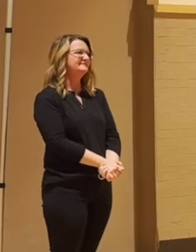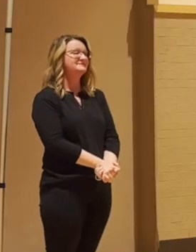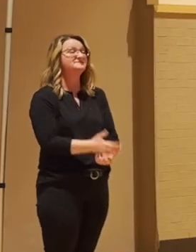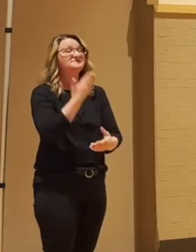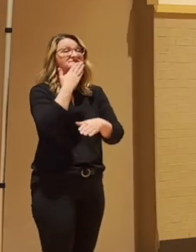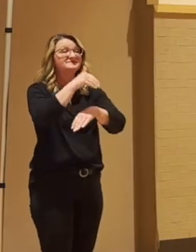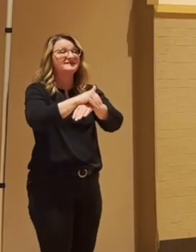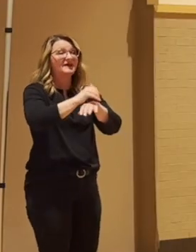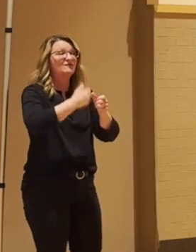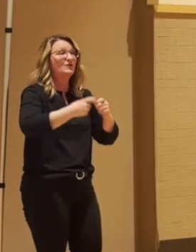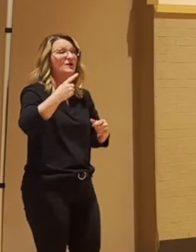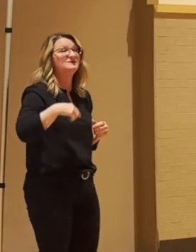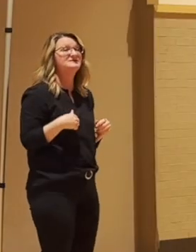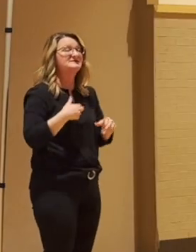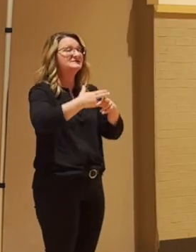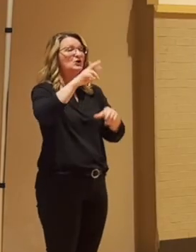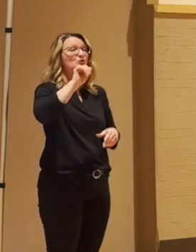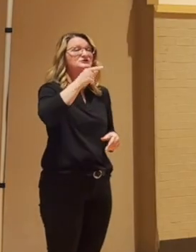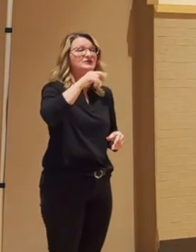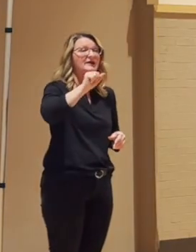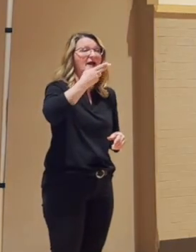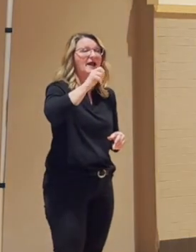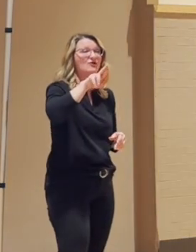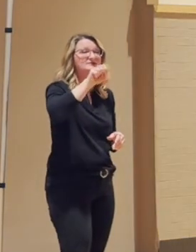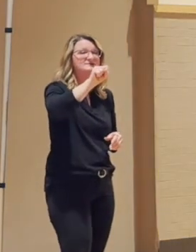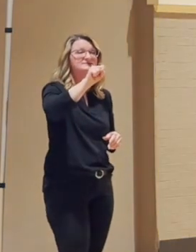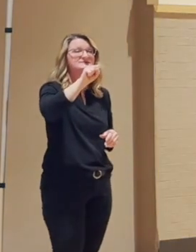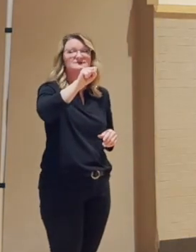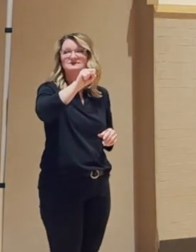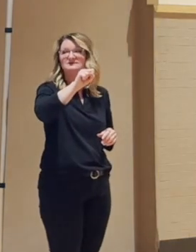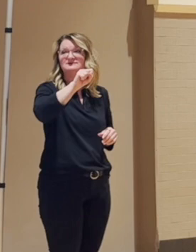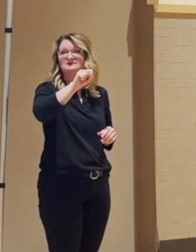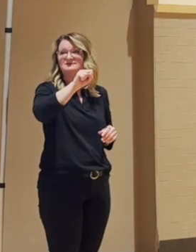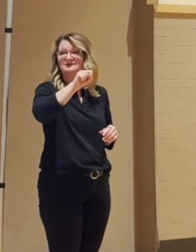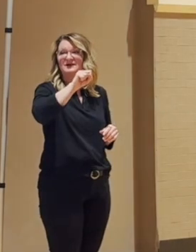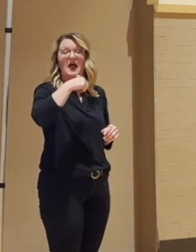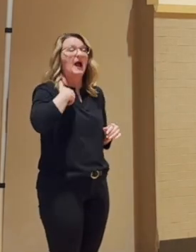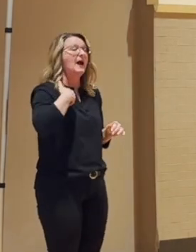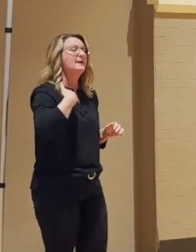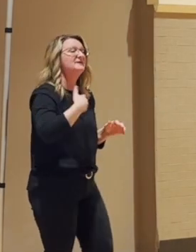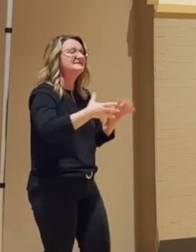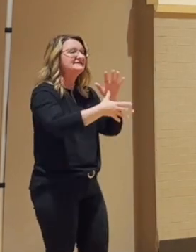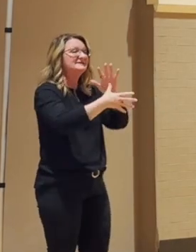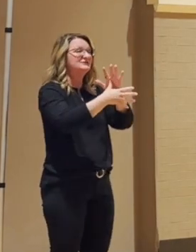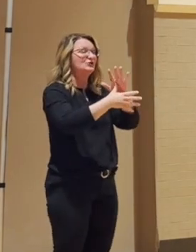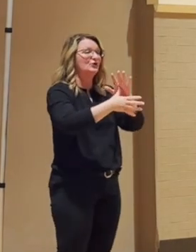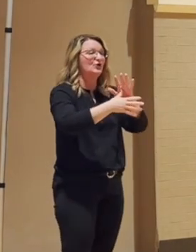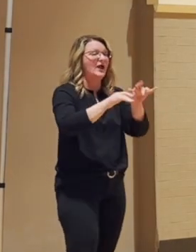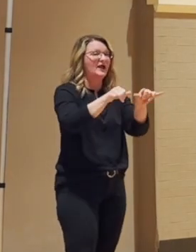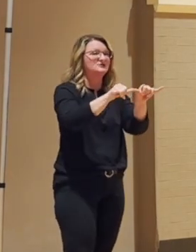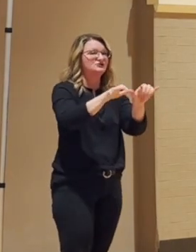Good evening, everyone. My name is Regina Harris, and I am a senior engineer with the Buffalo Sewer